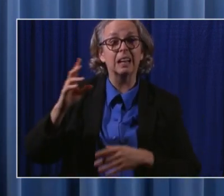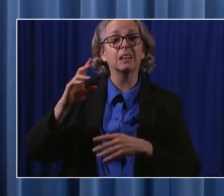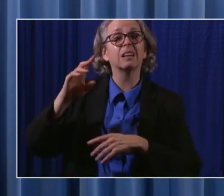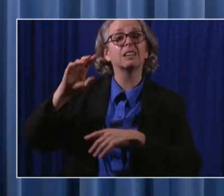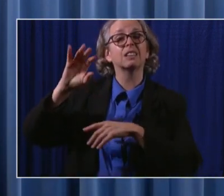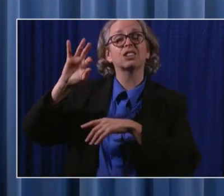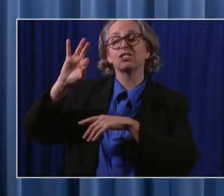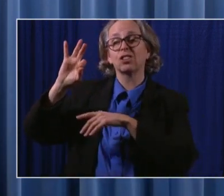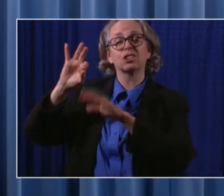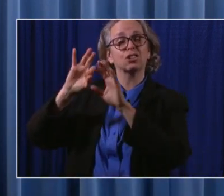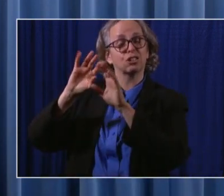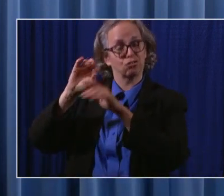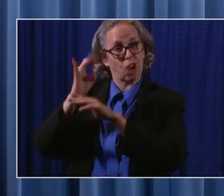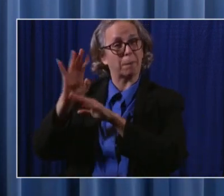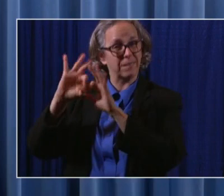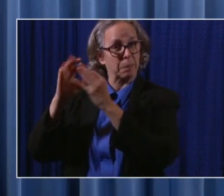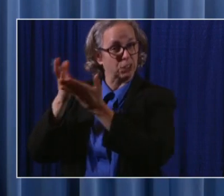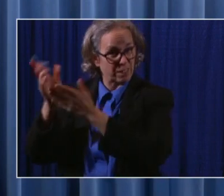department.